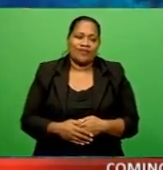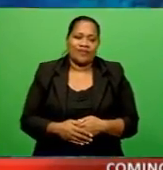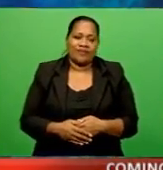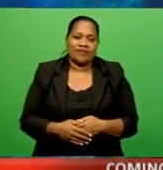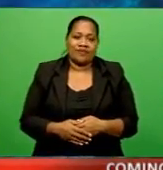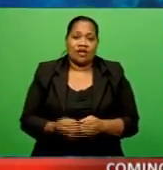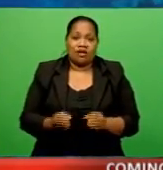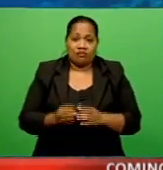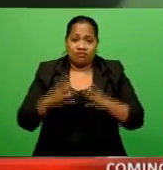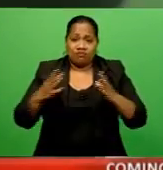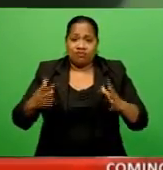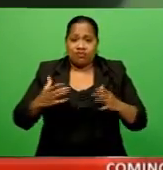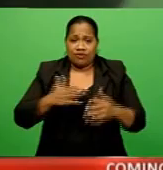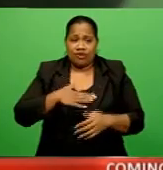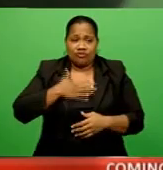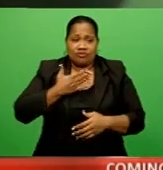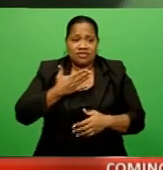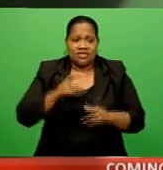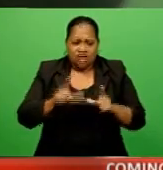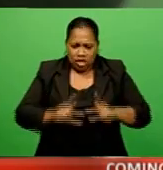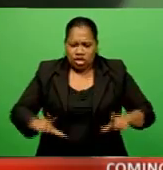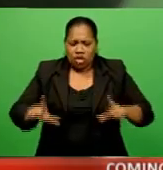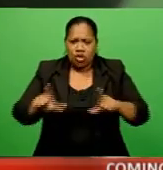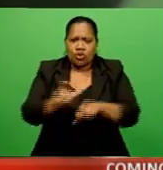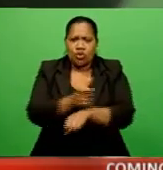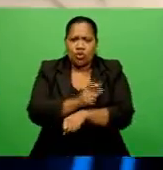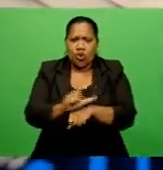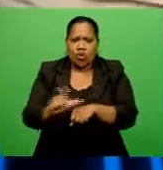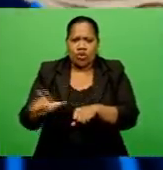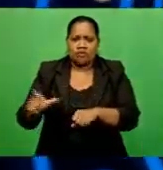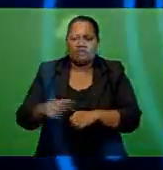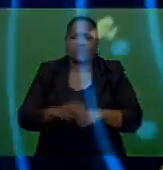And growing interest in local coral export business.